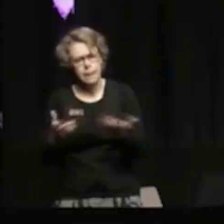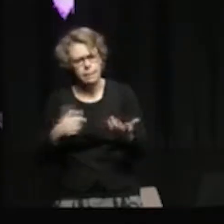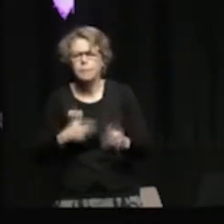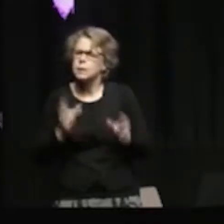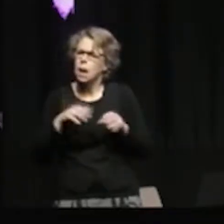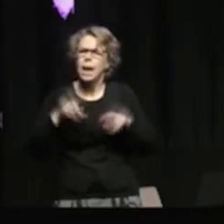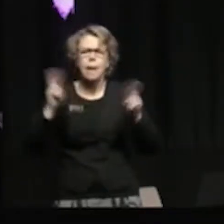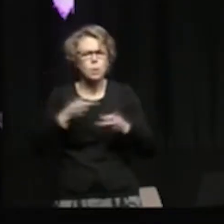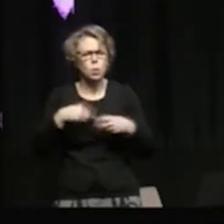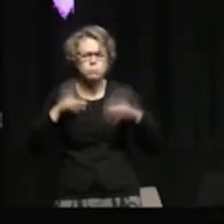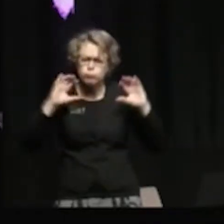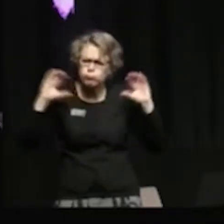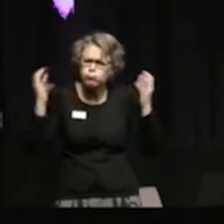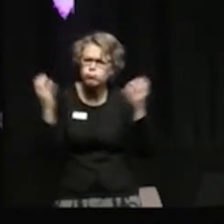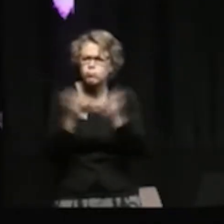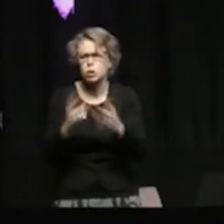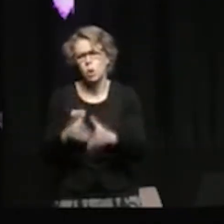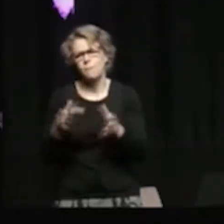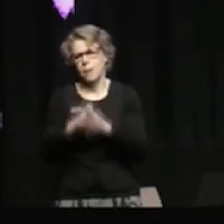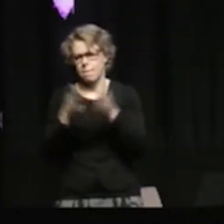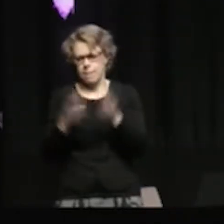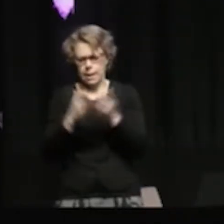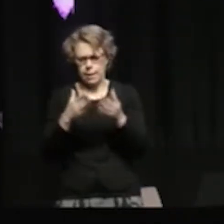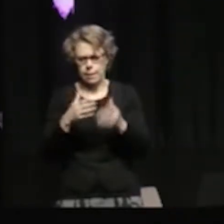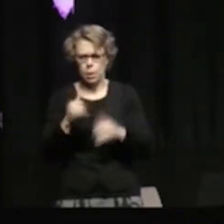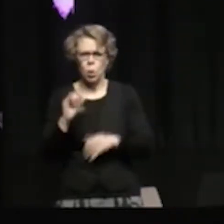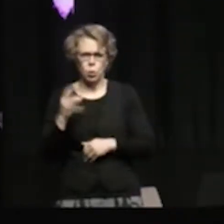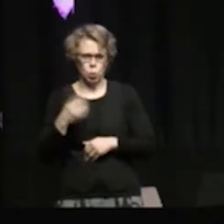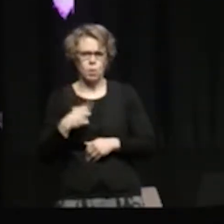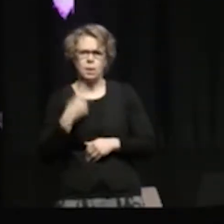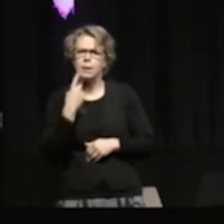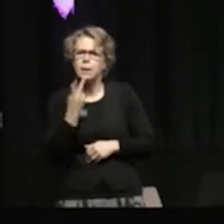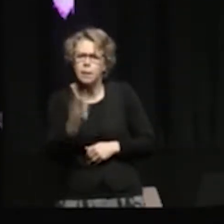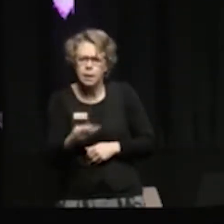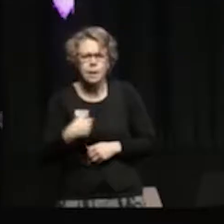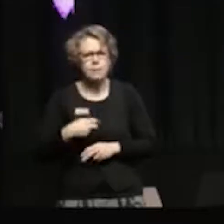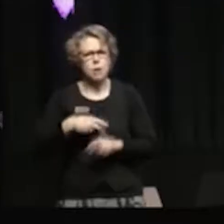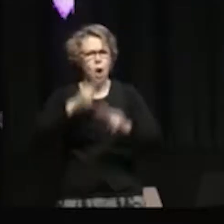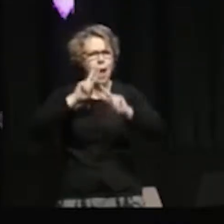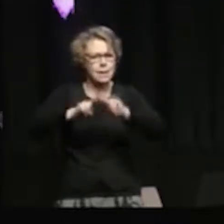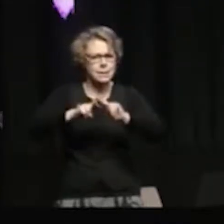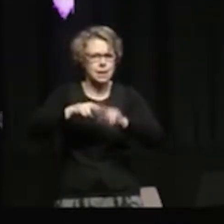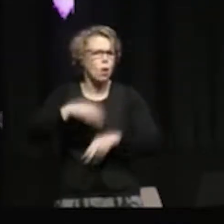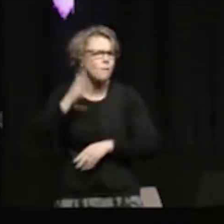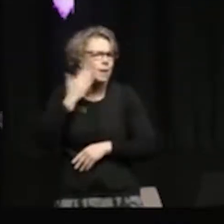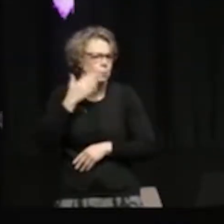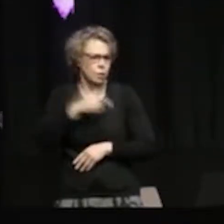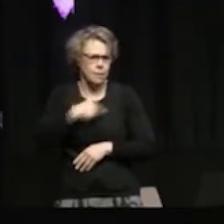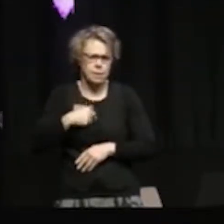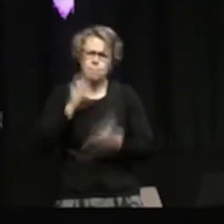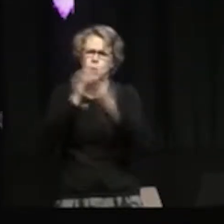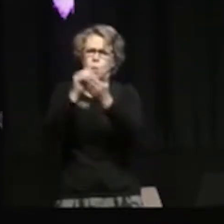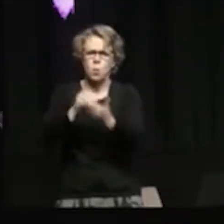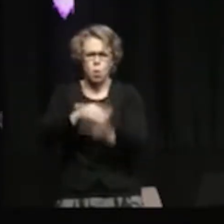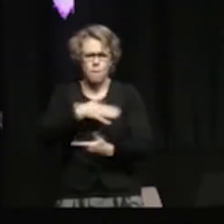and greet them as family. Over these days, we will hashtag and Facebook our power.